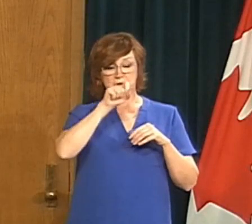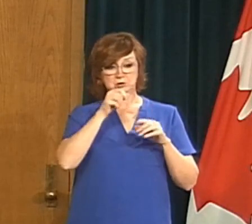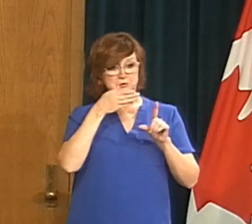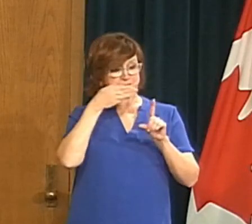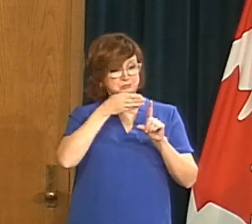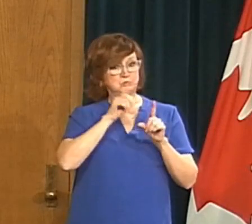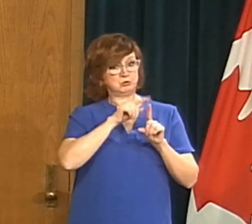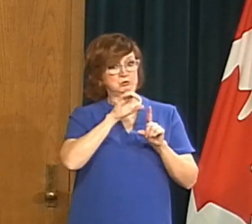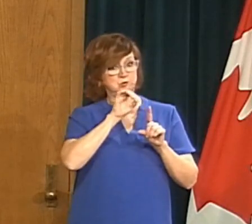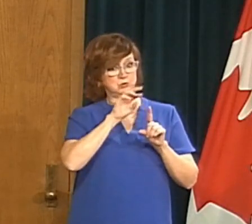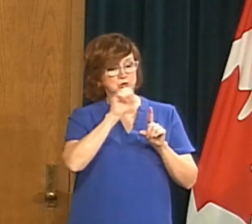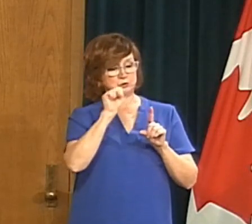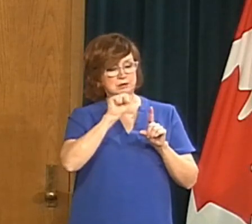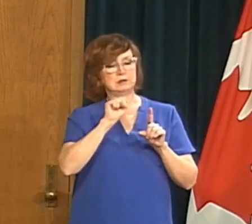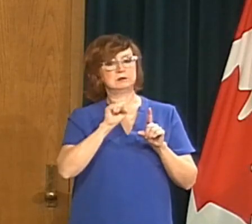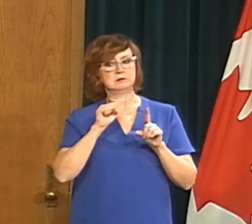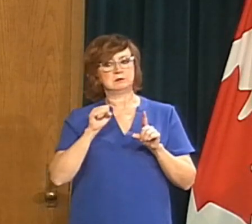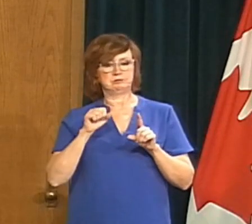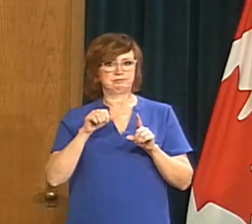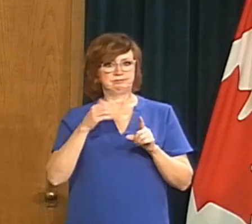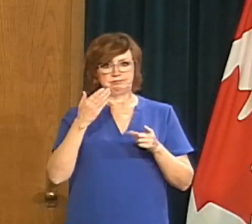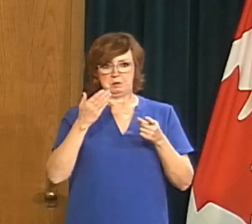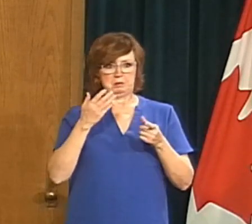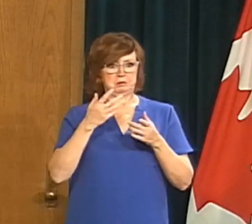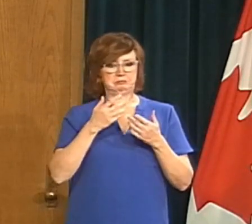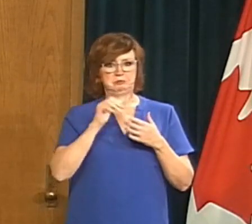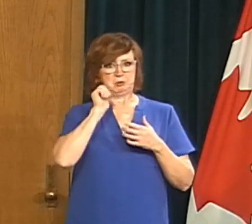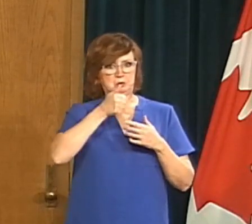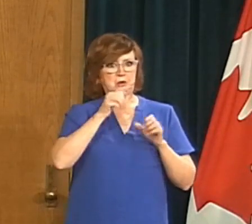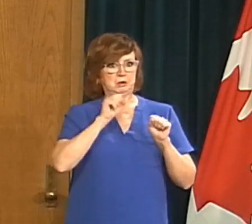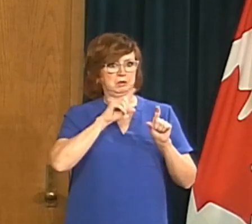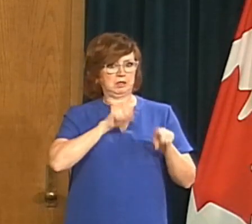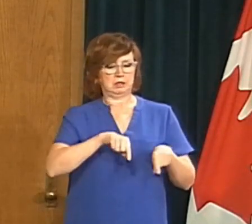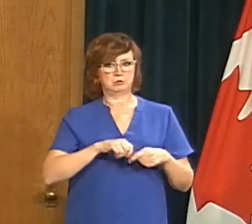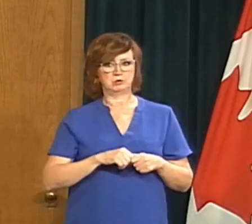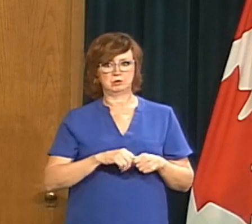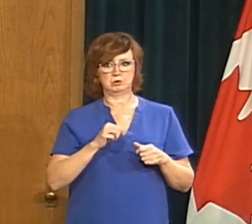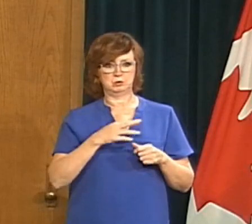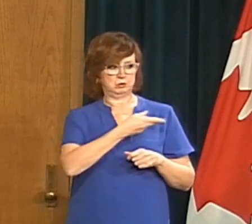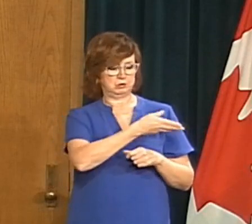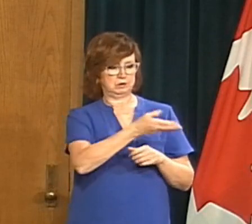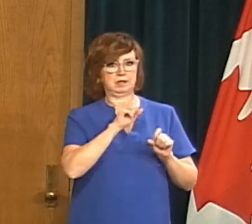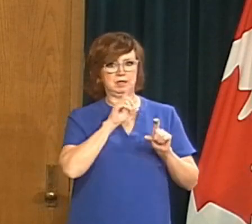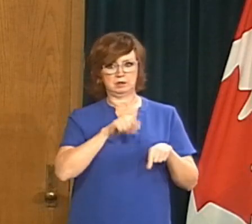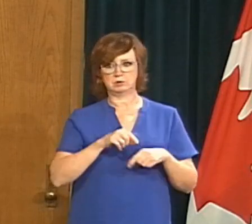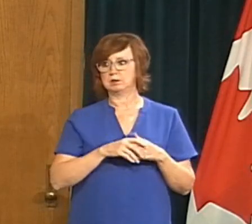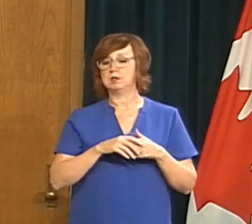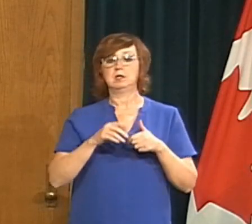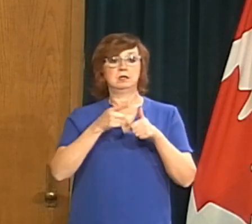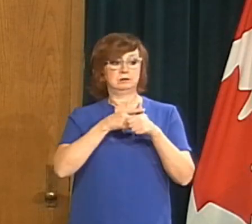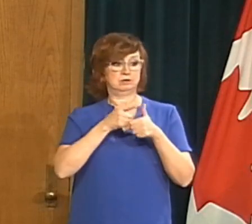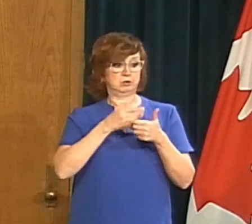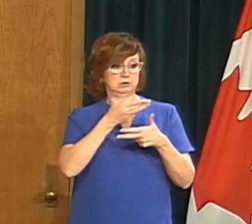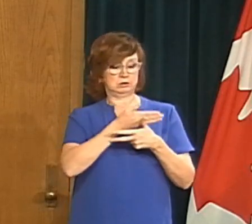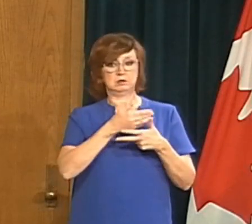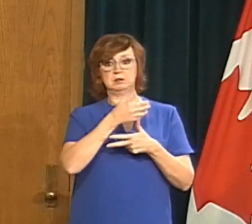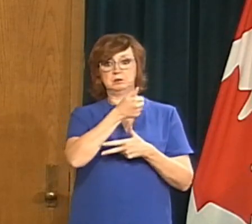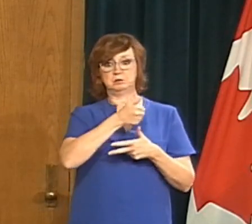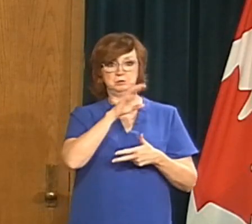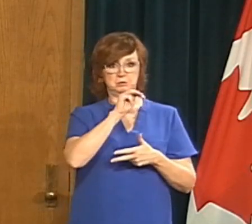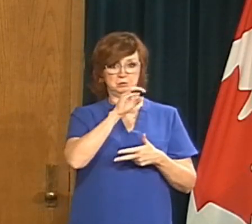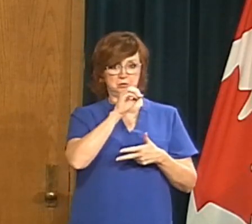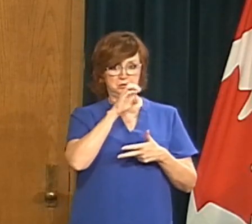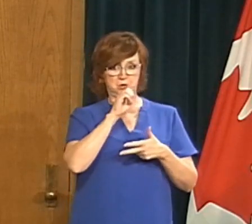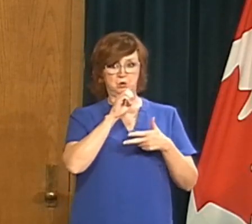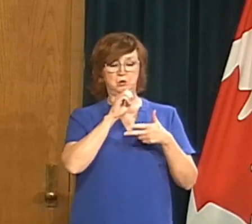him, we can follow up with those after the press conference. Premier Scott Moe will have an opening